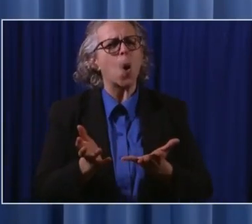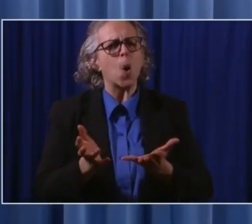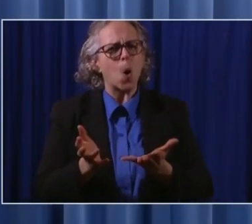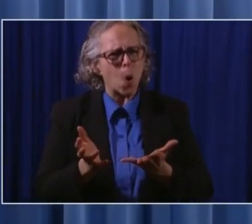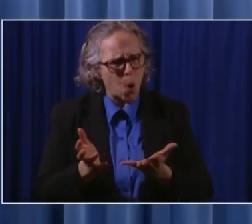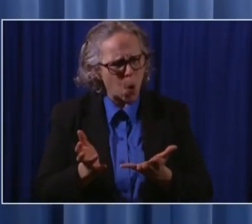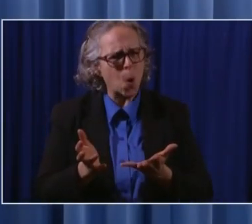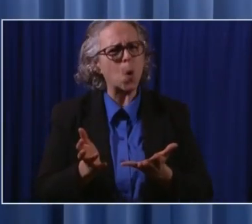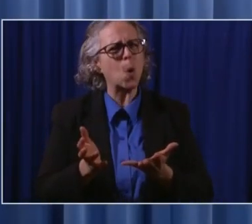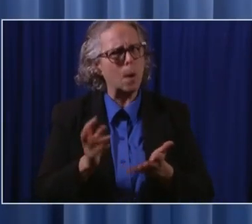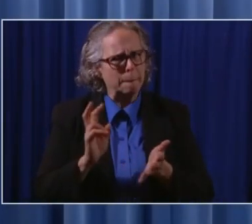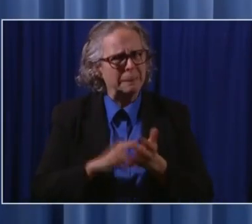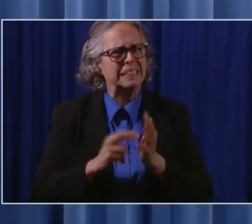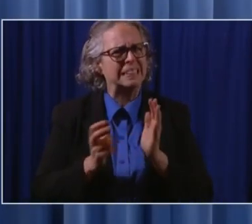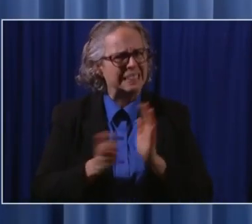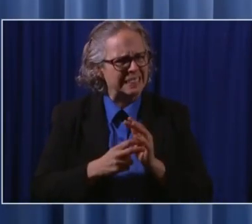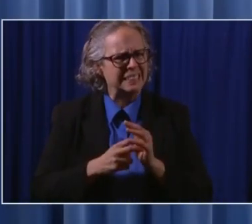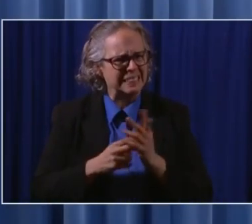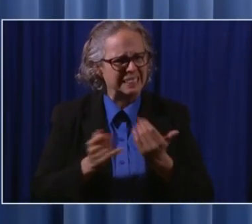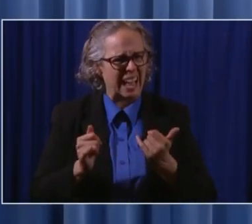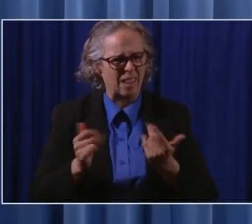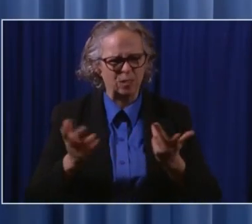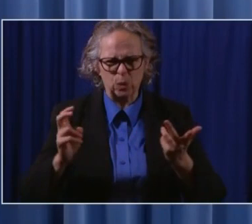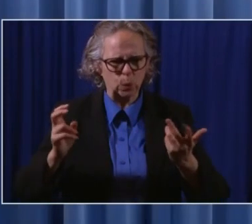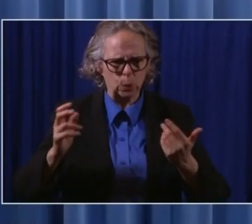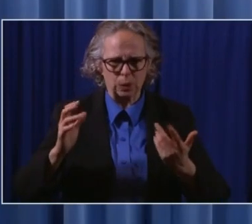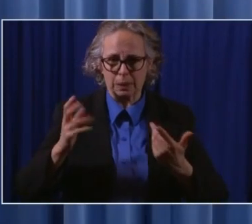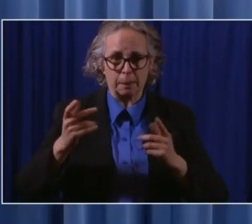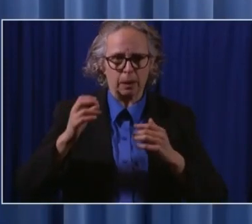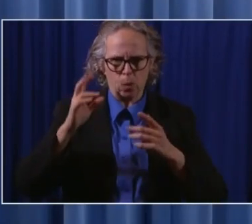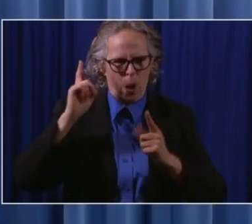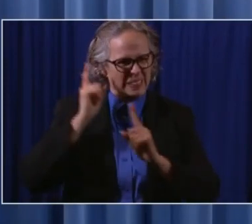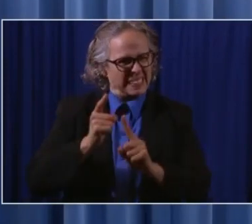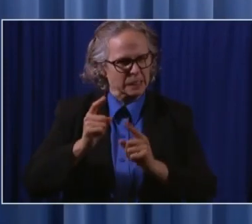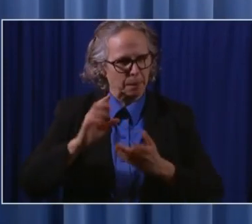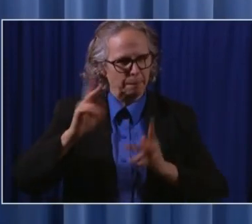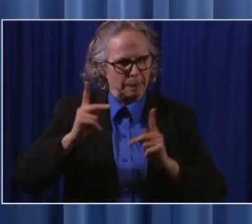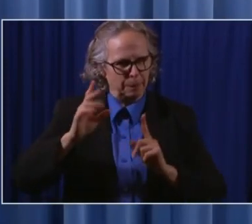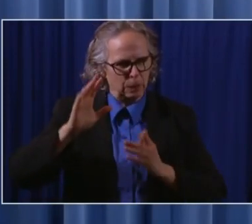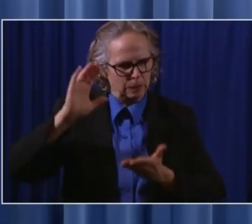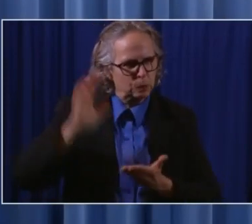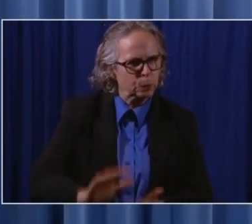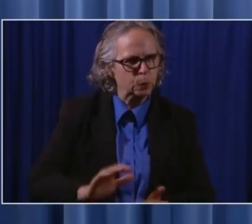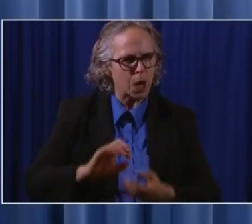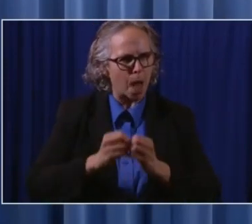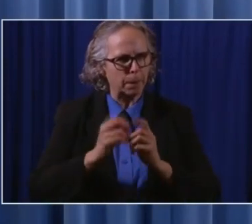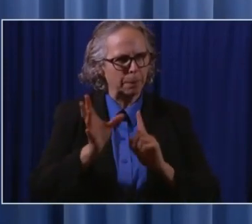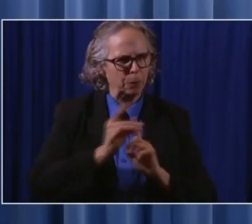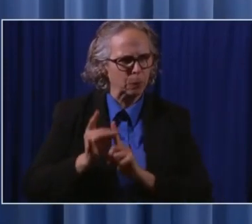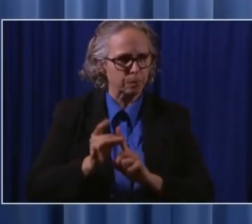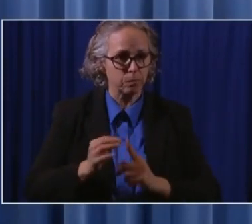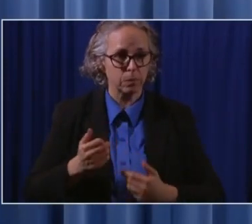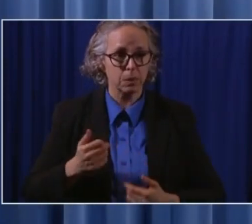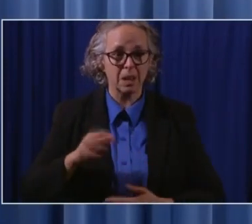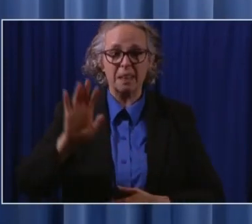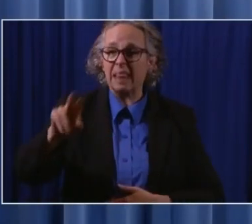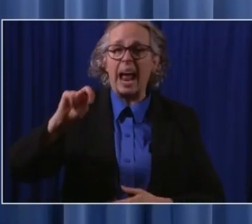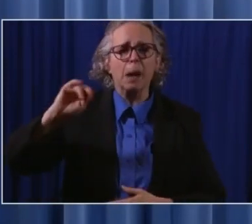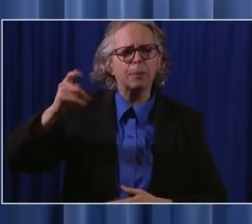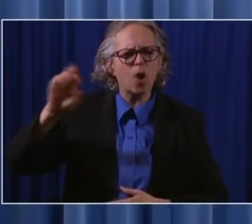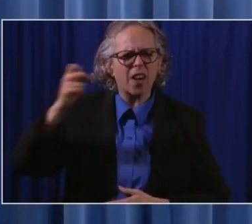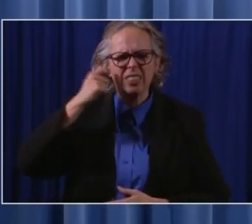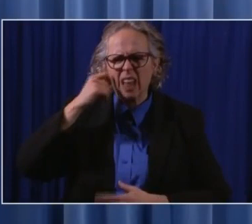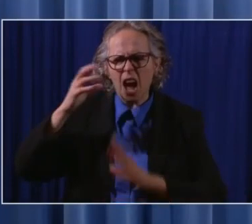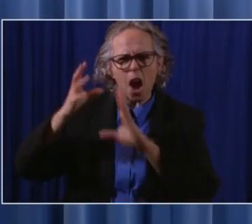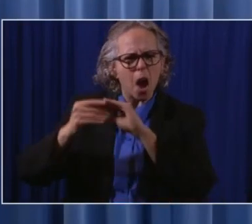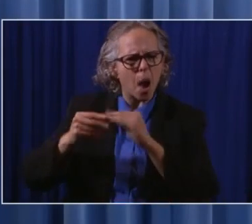fewer people sick as possible. I'm happy to look at the NPR story. I will look at that and see